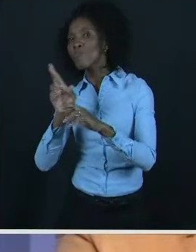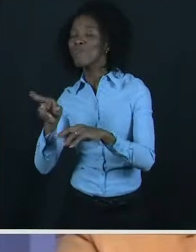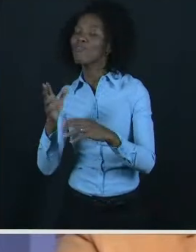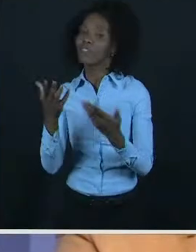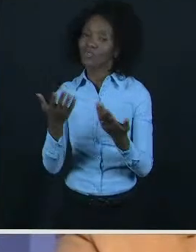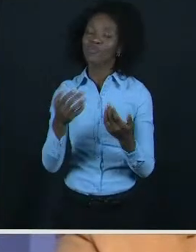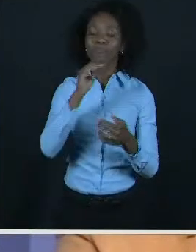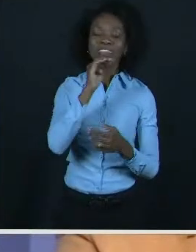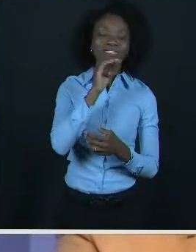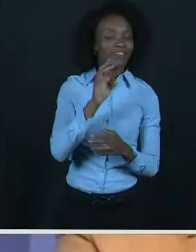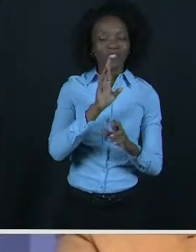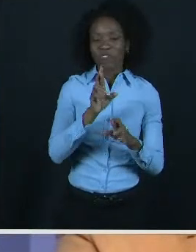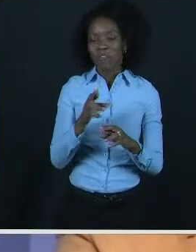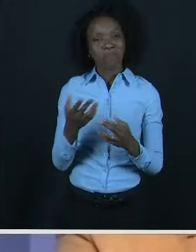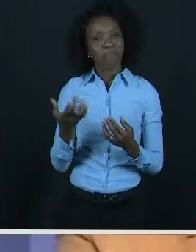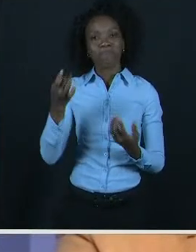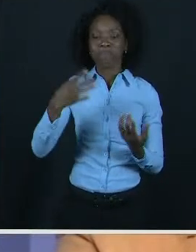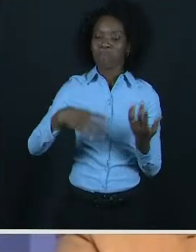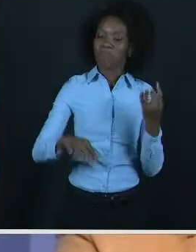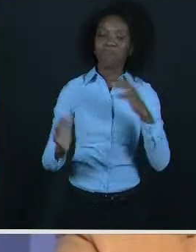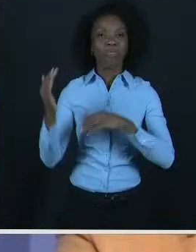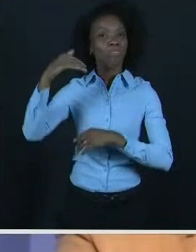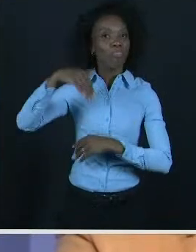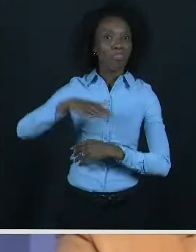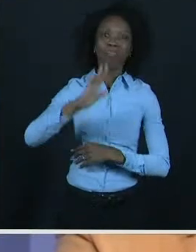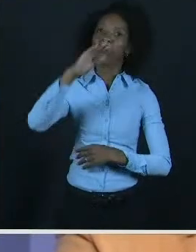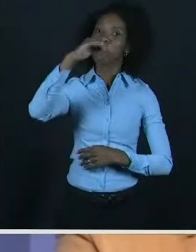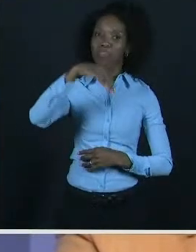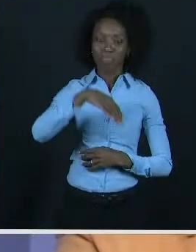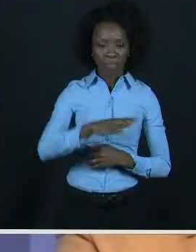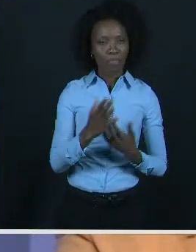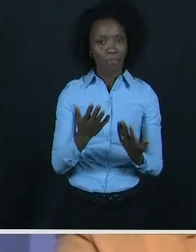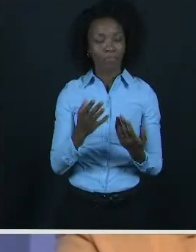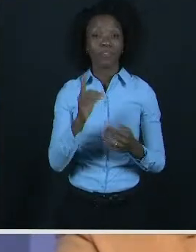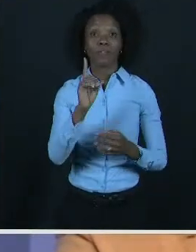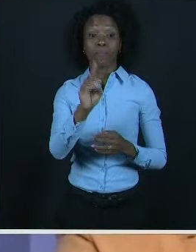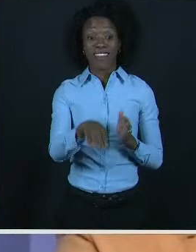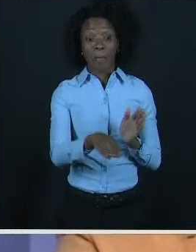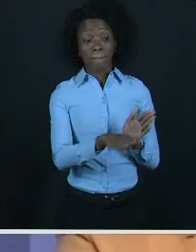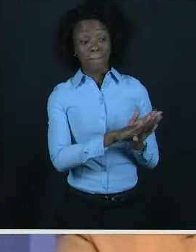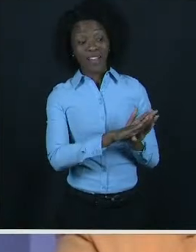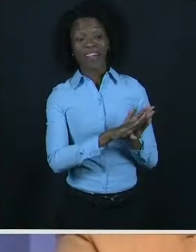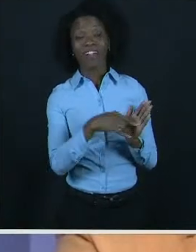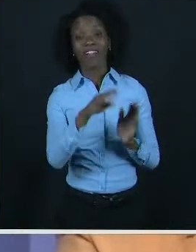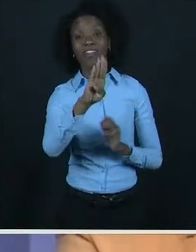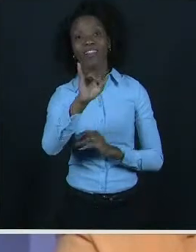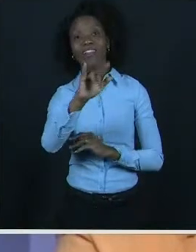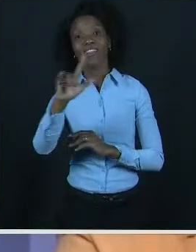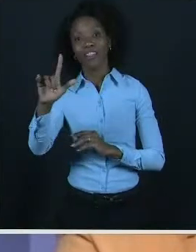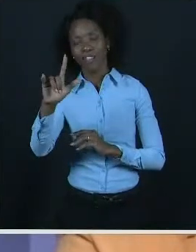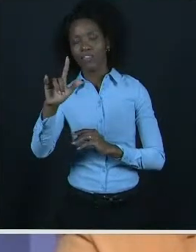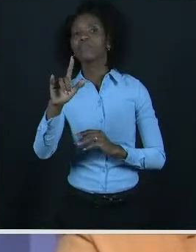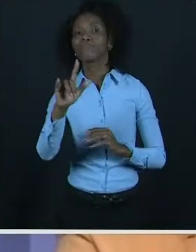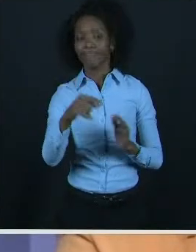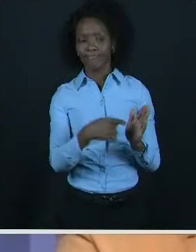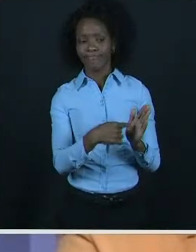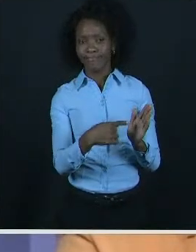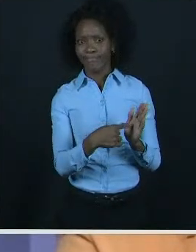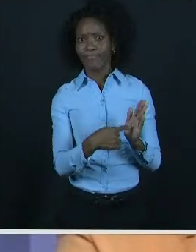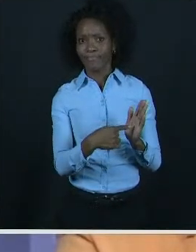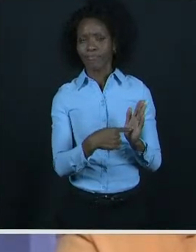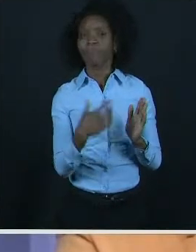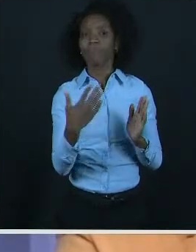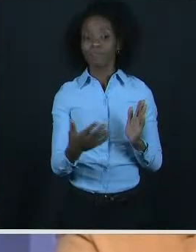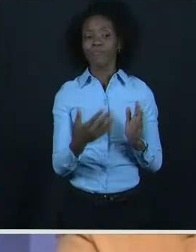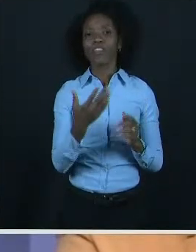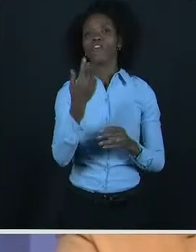sporadic as well. The bill that will pave the way for the establishment of the Gender-Based Violence Femicide